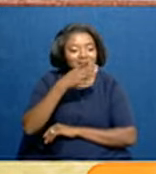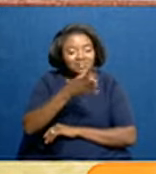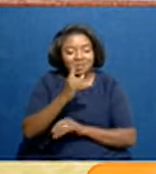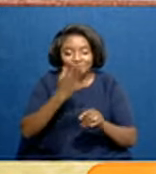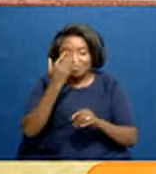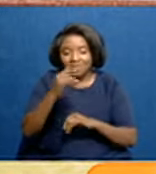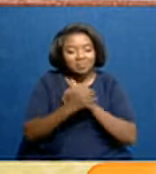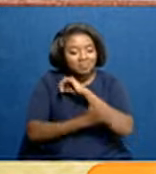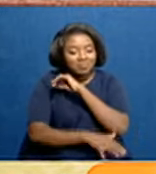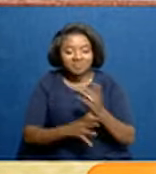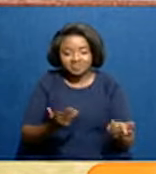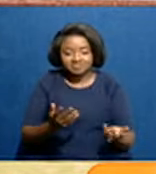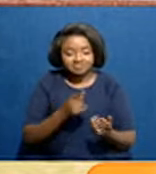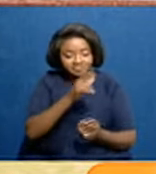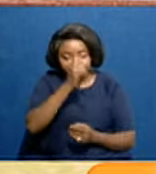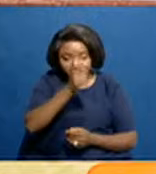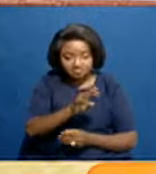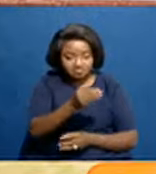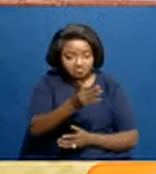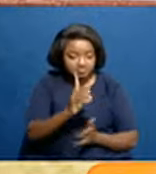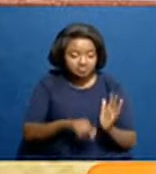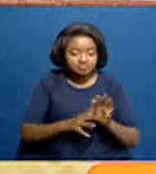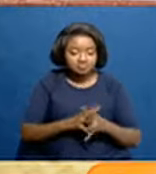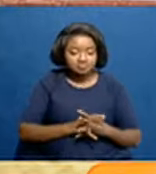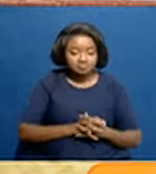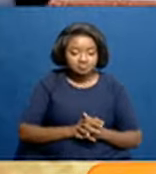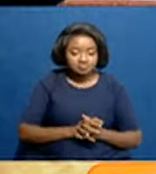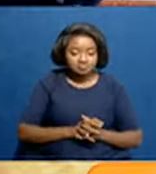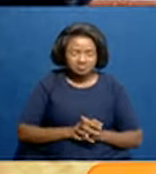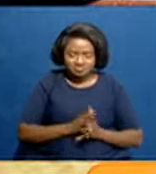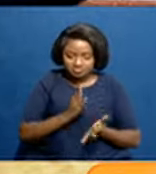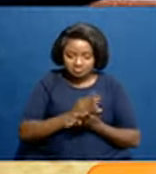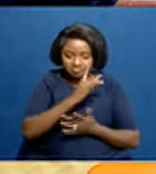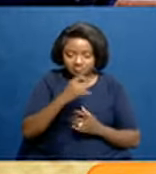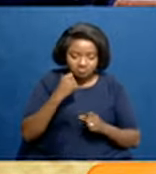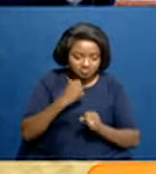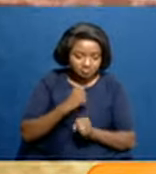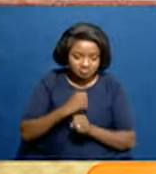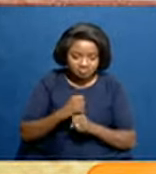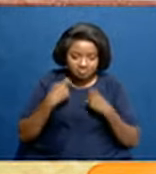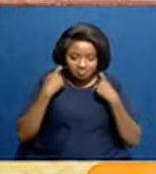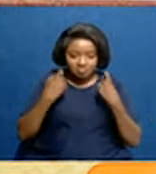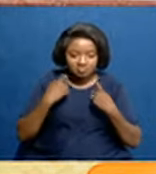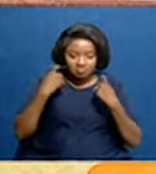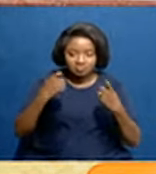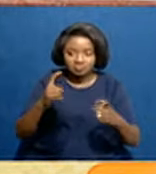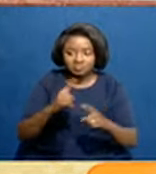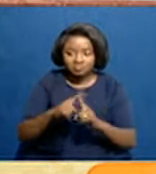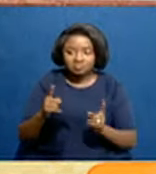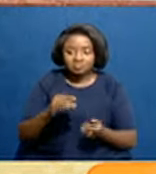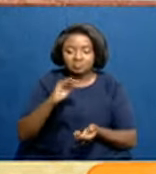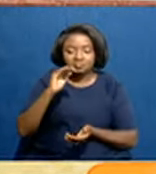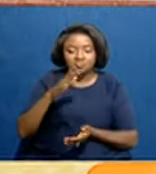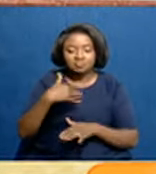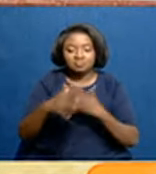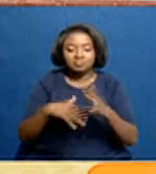What dignity is there, Jeff, in having worked all your useful life and then you come die in